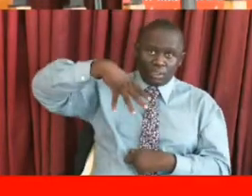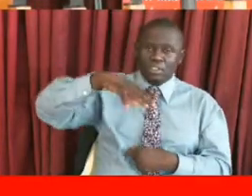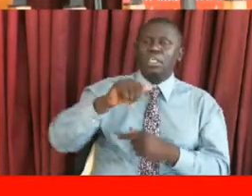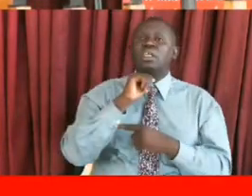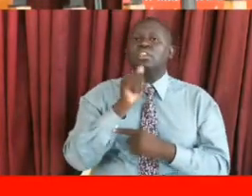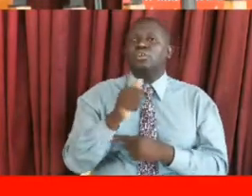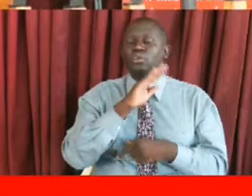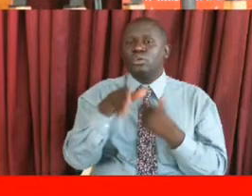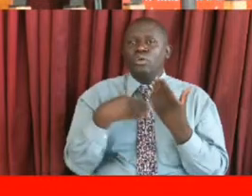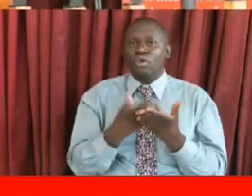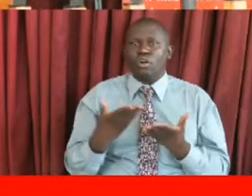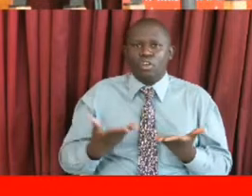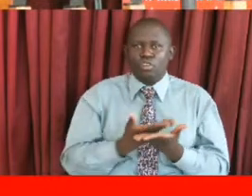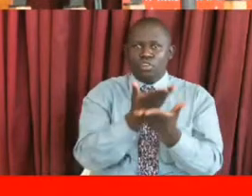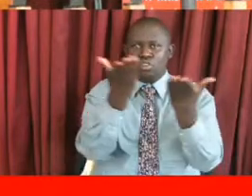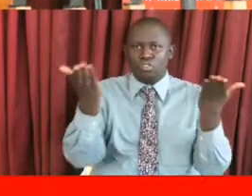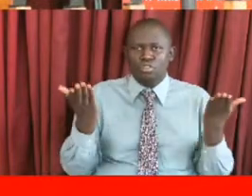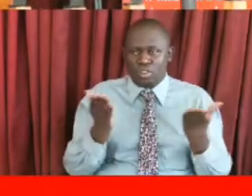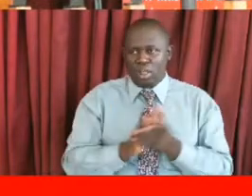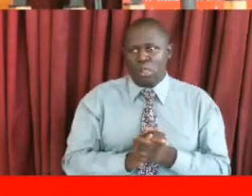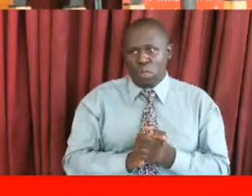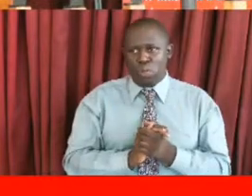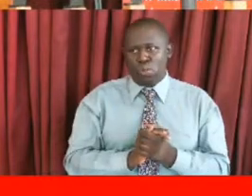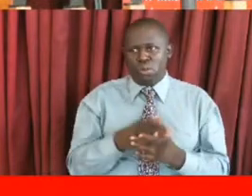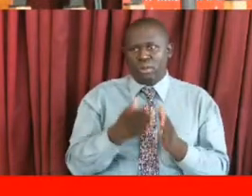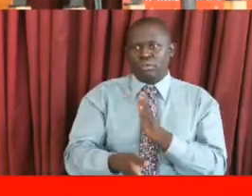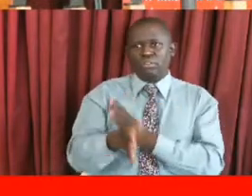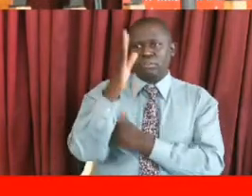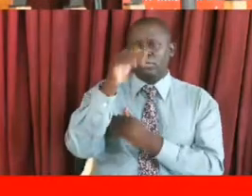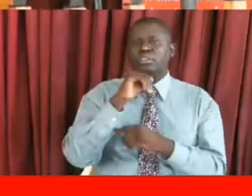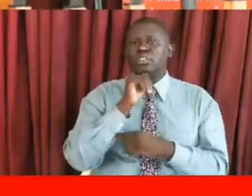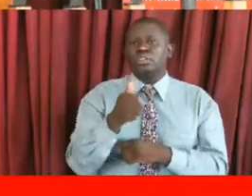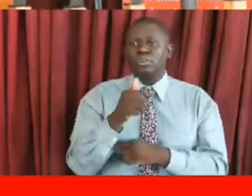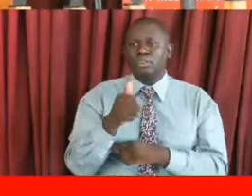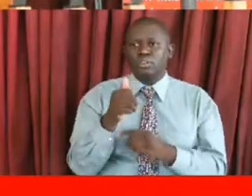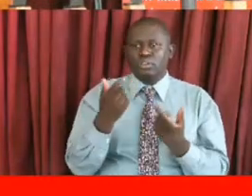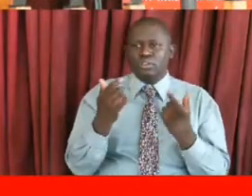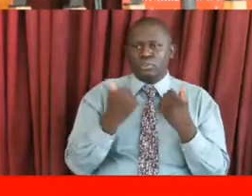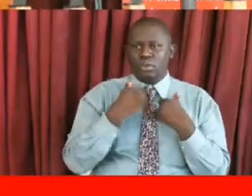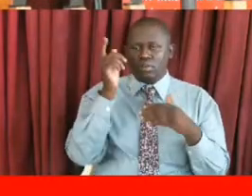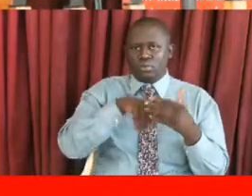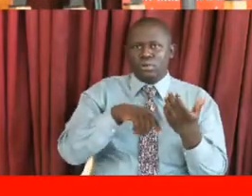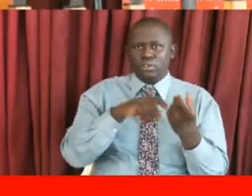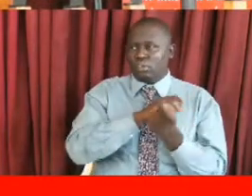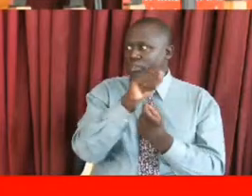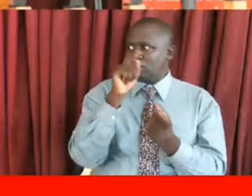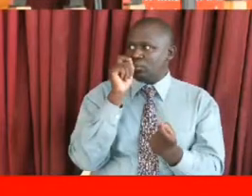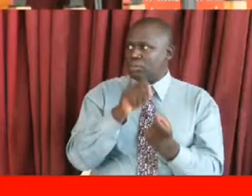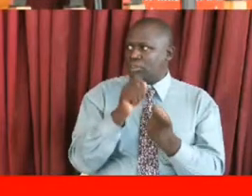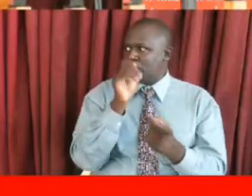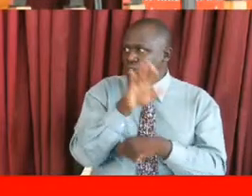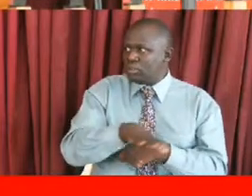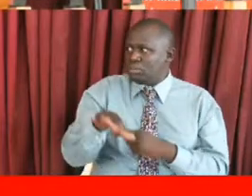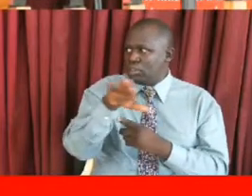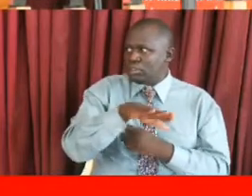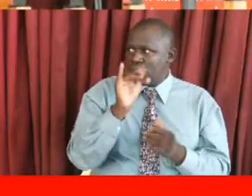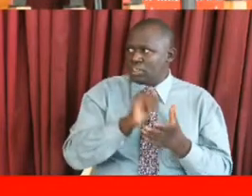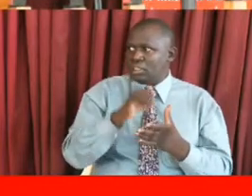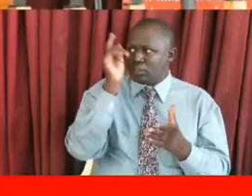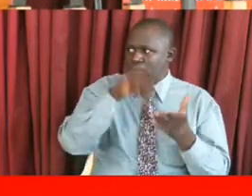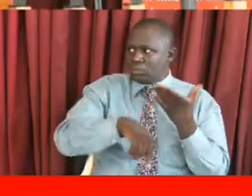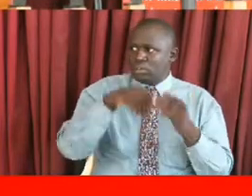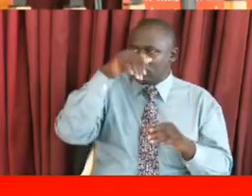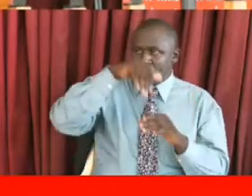everywhere God is Not omnipresent there's a specific place that is called in